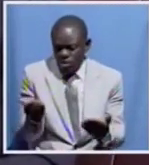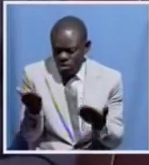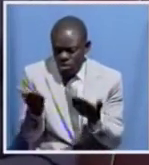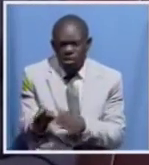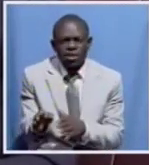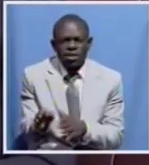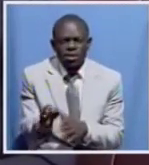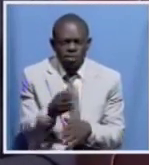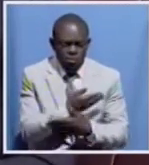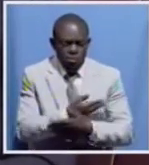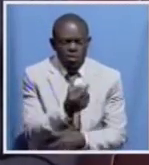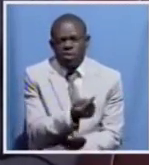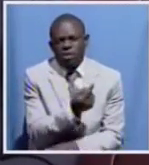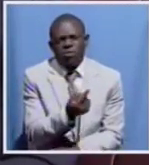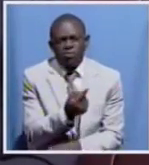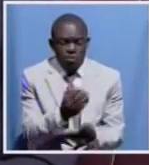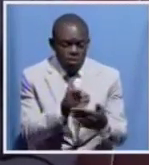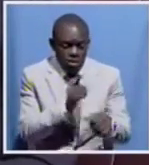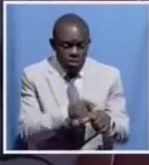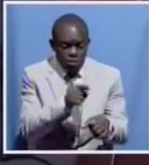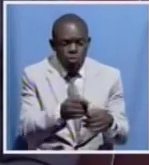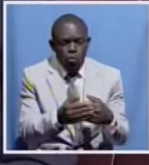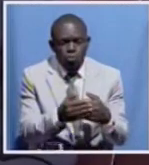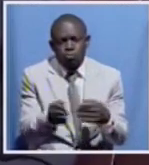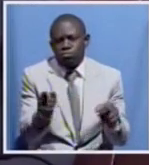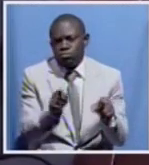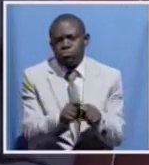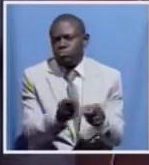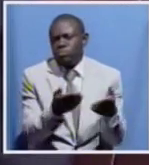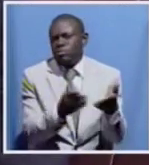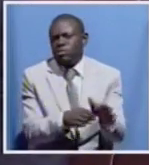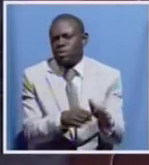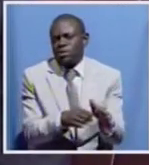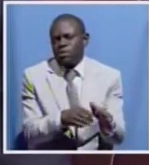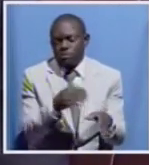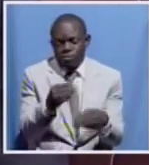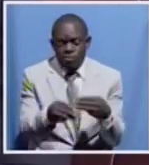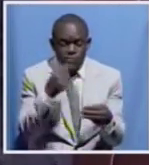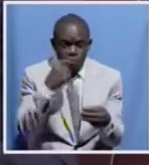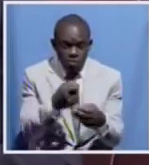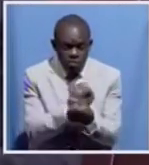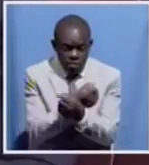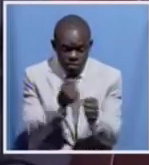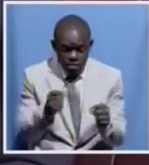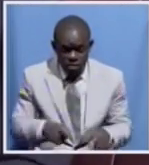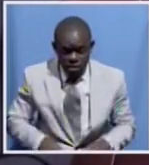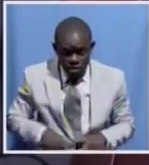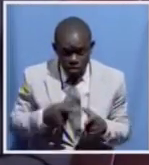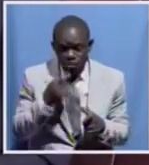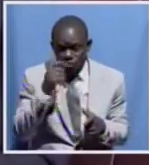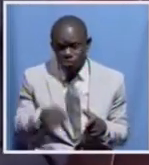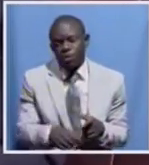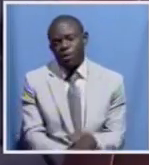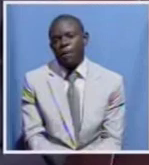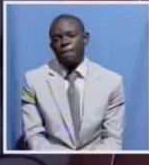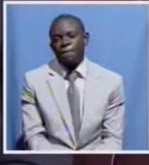is a need to expedite on certain issues in order to save money, especially under austerity measures. Because